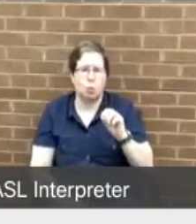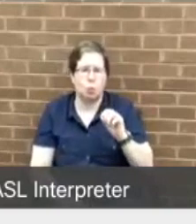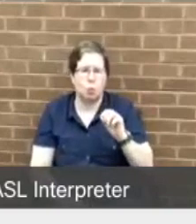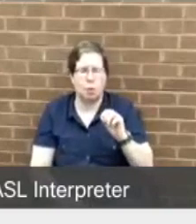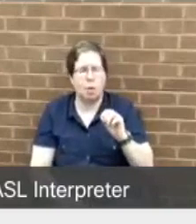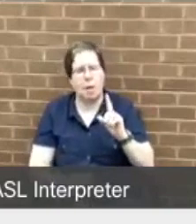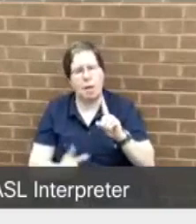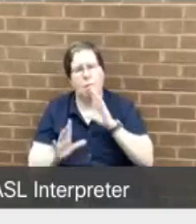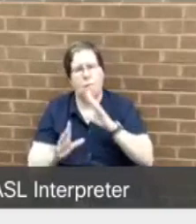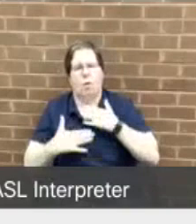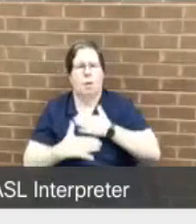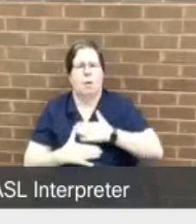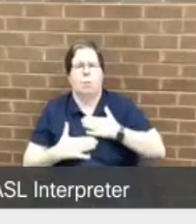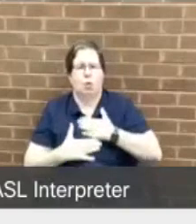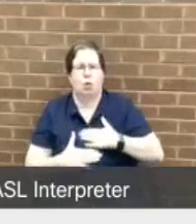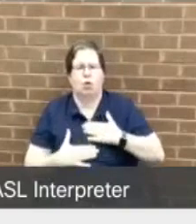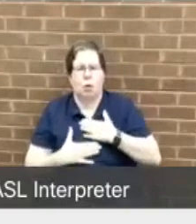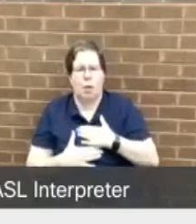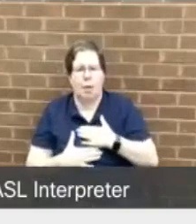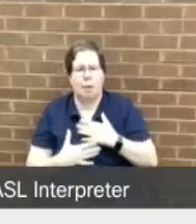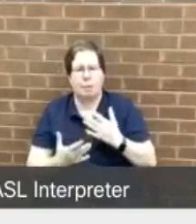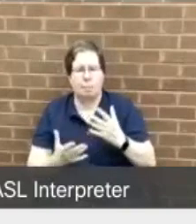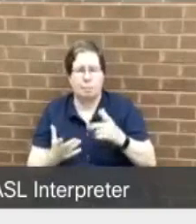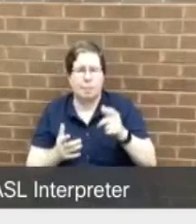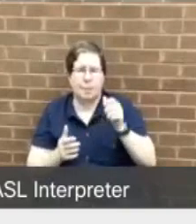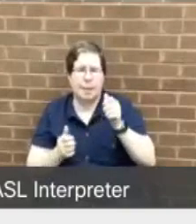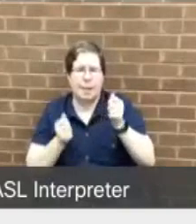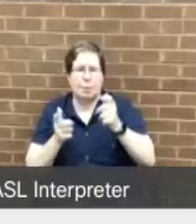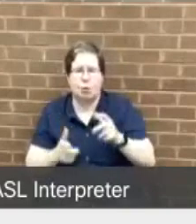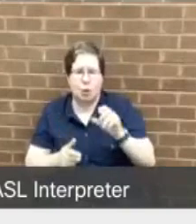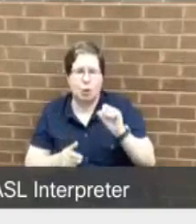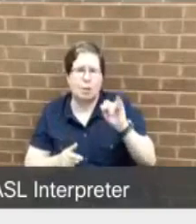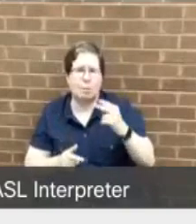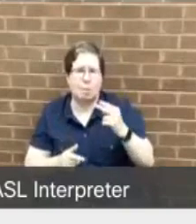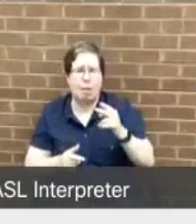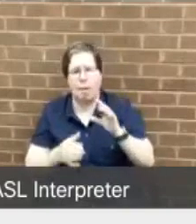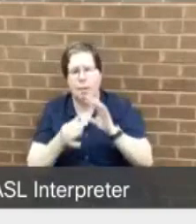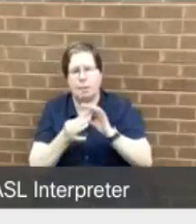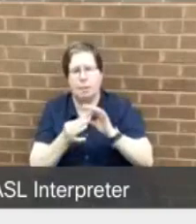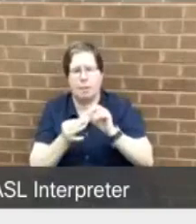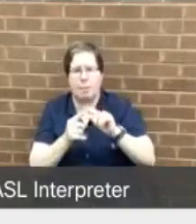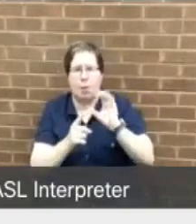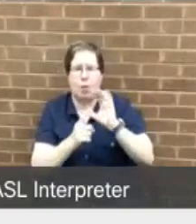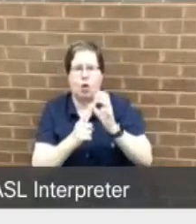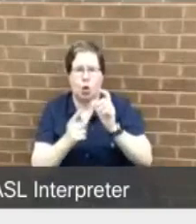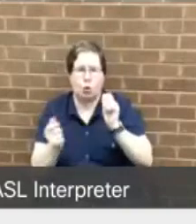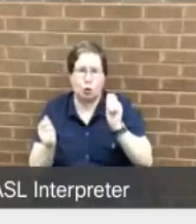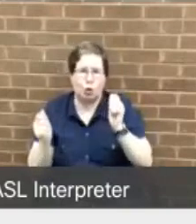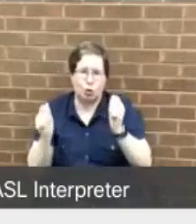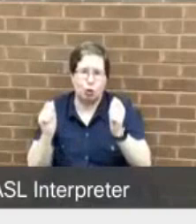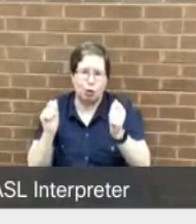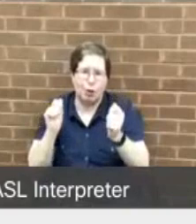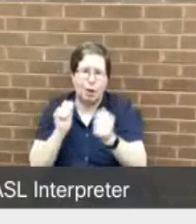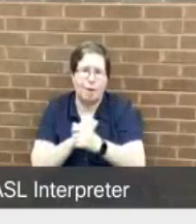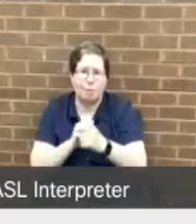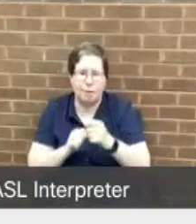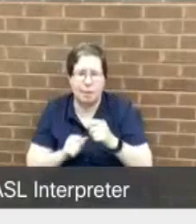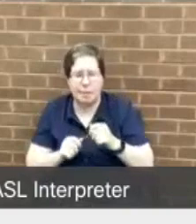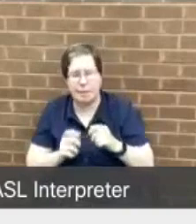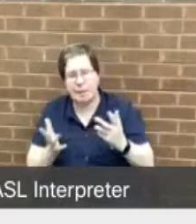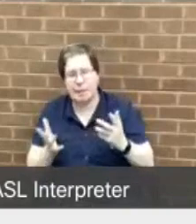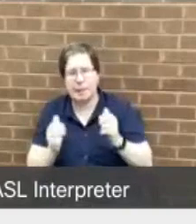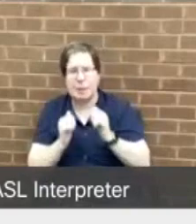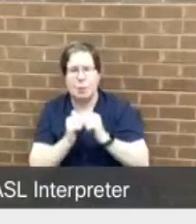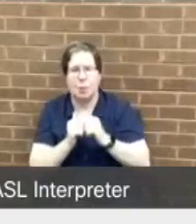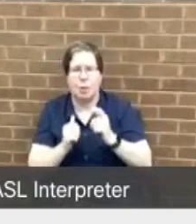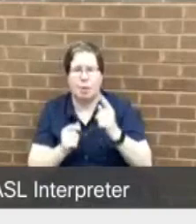I really appreciated Administrator Smith's comments about the sort of culture shift around